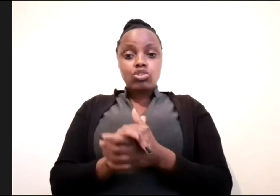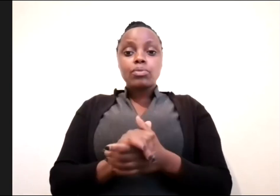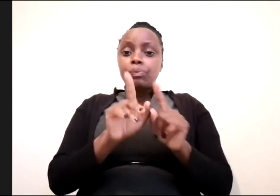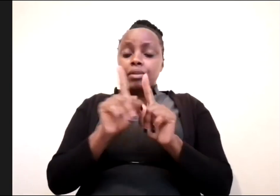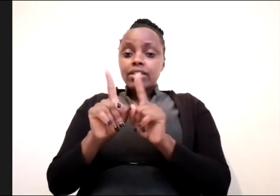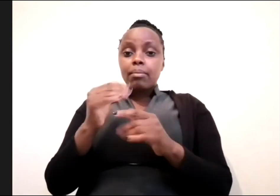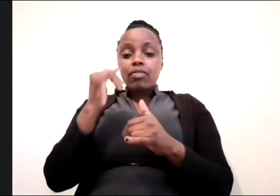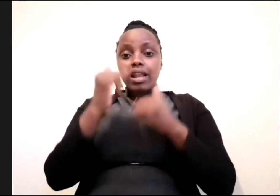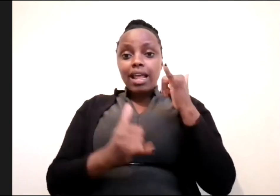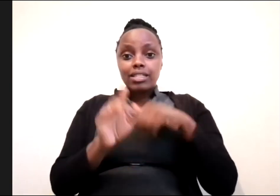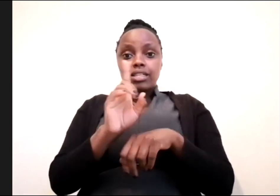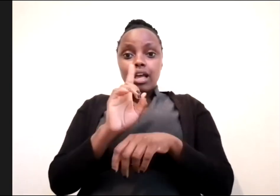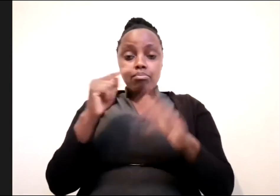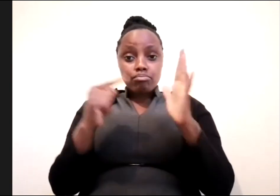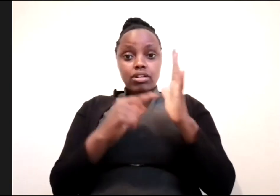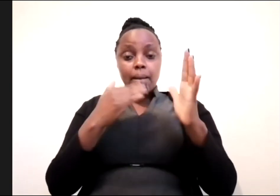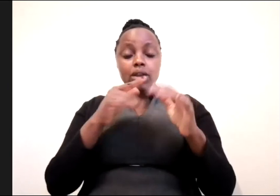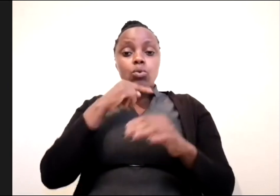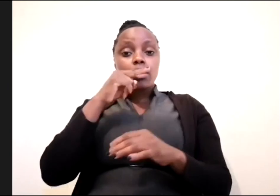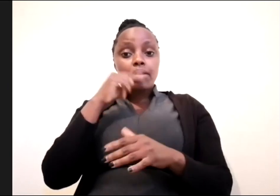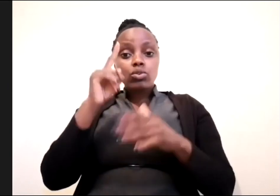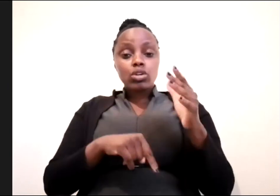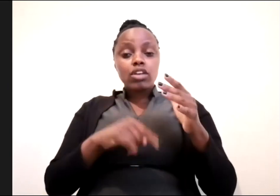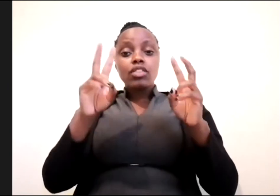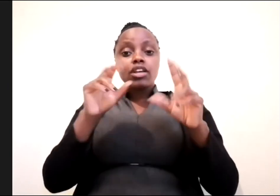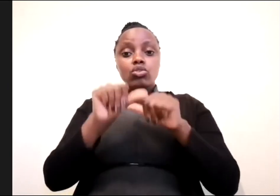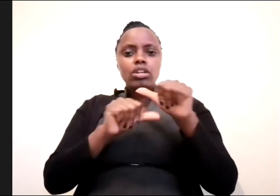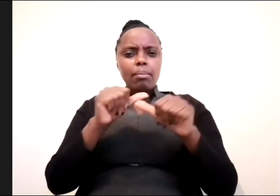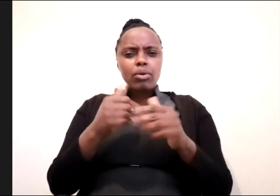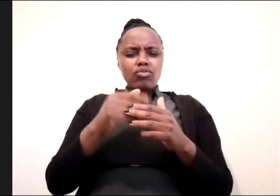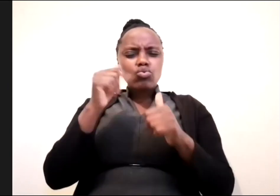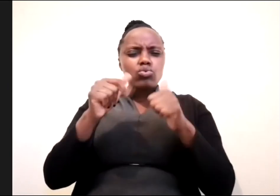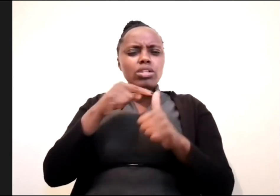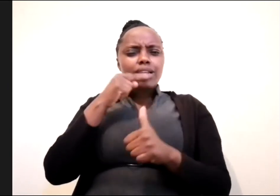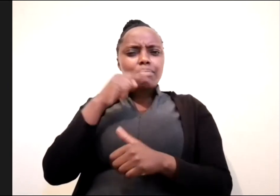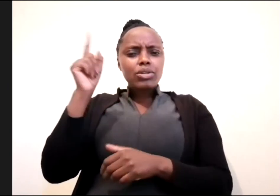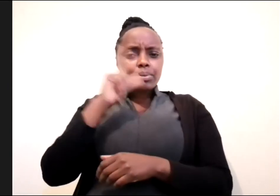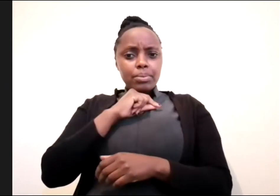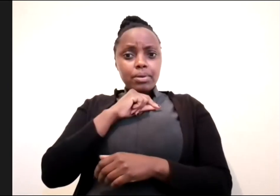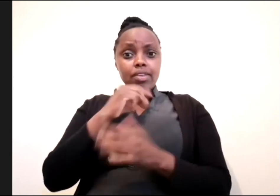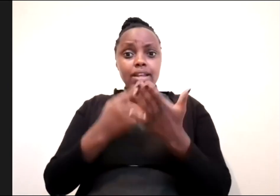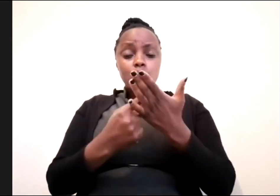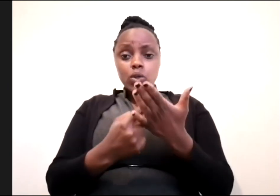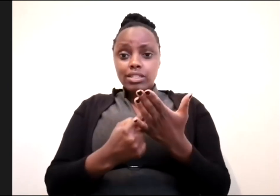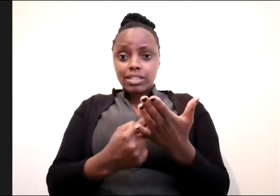point I will mention is concerning the substances, but it was already discussed, and I